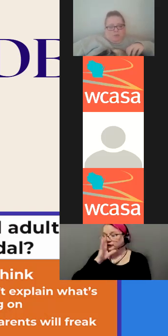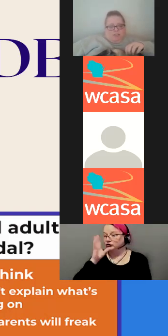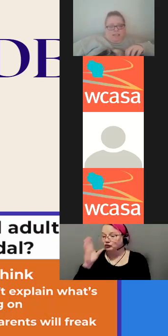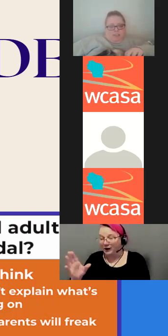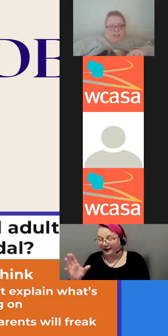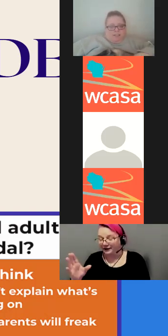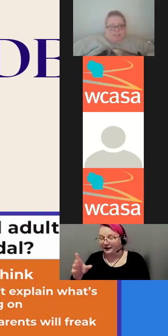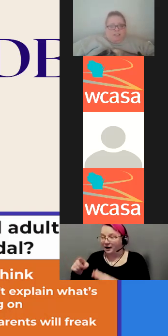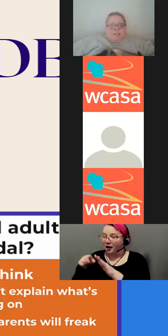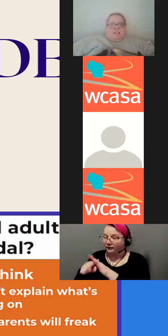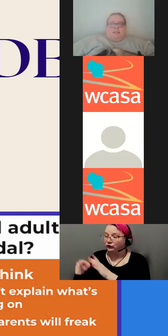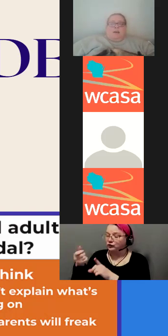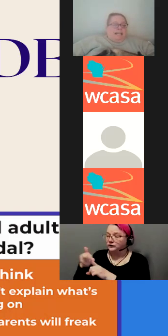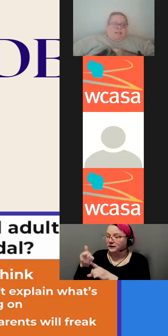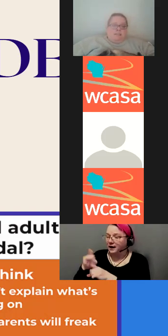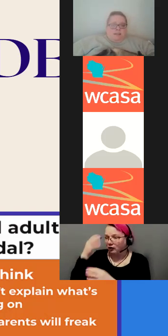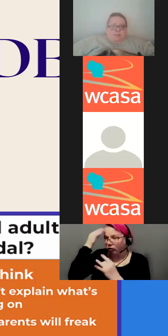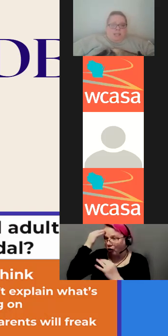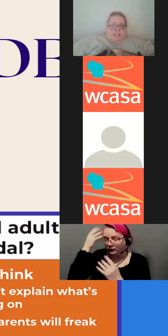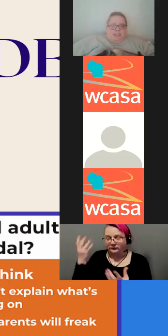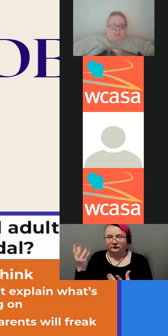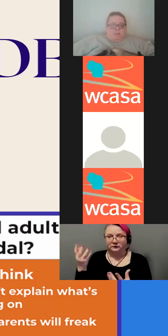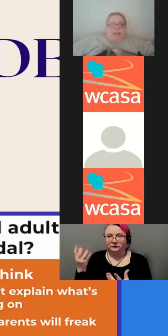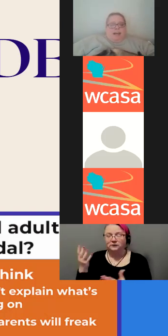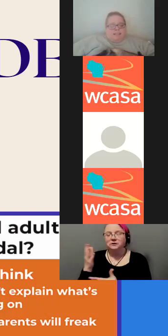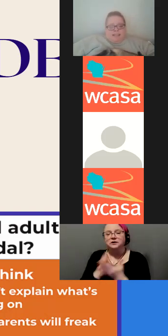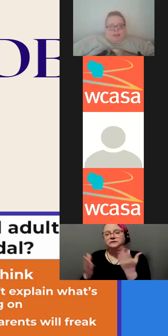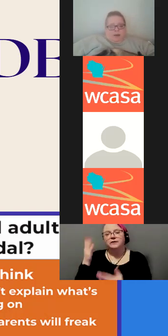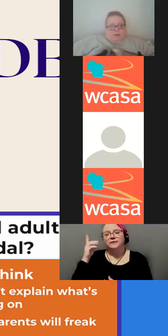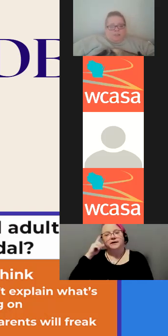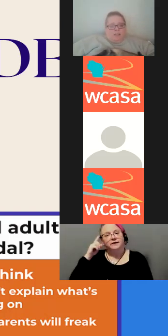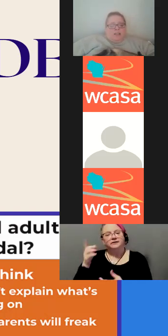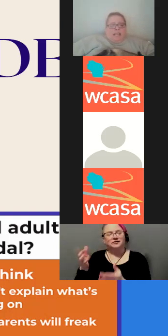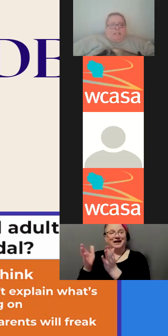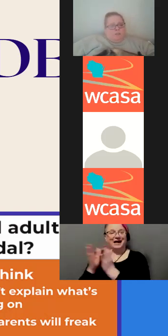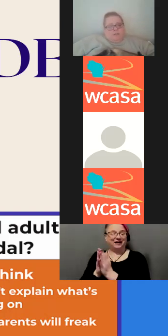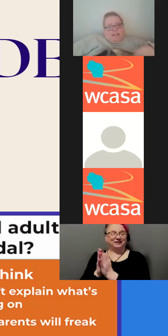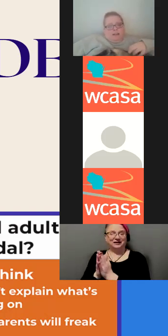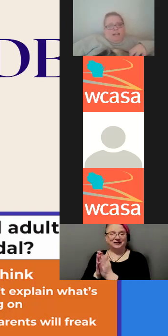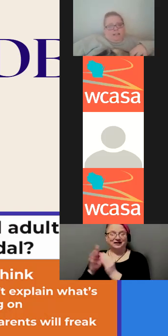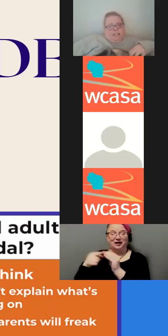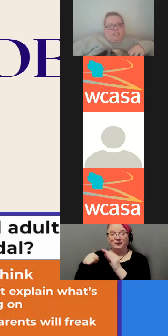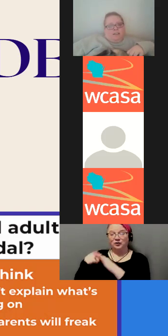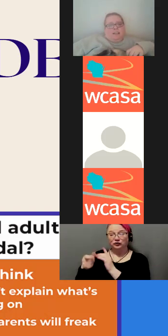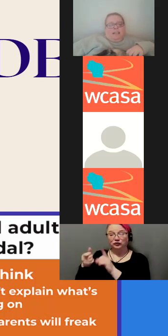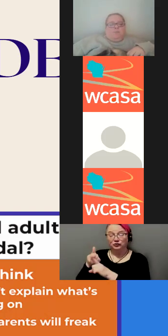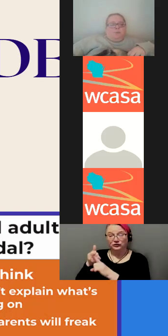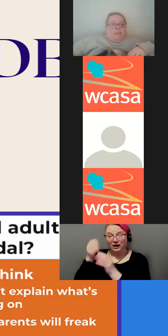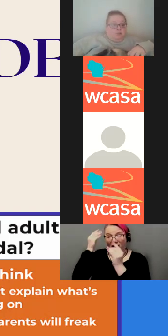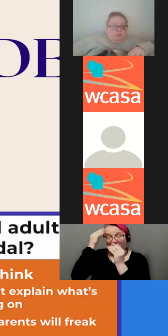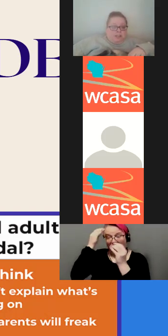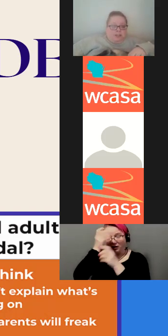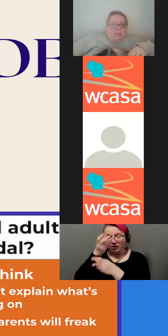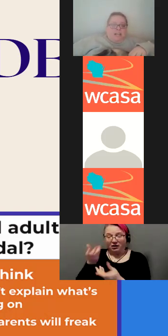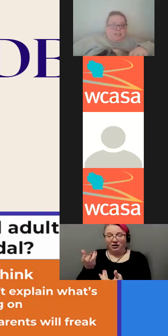any suicidal thoughts. So again, some may think that just by asking about any suicidal ideation, it will